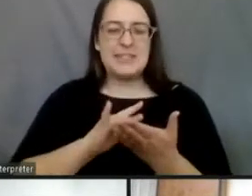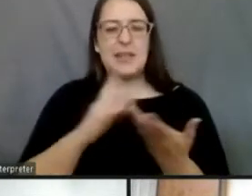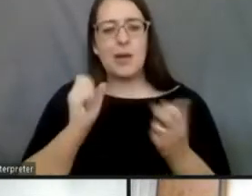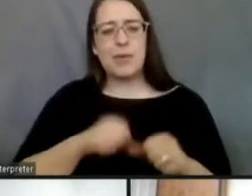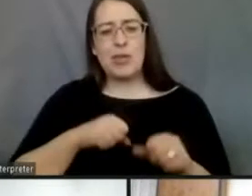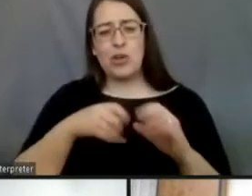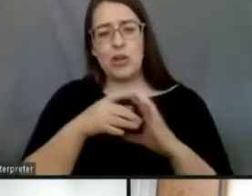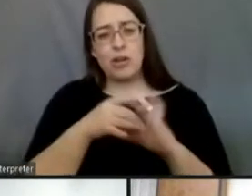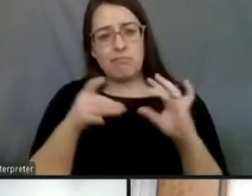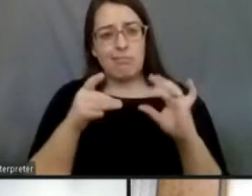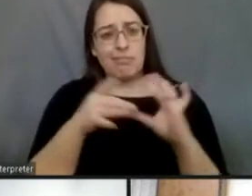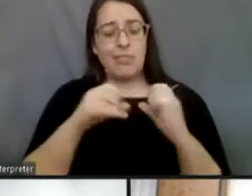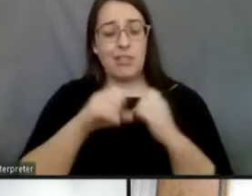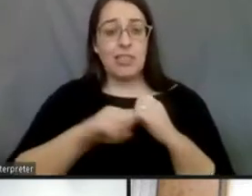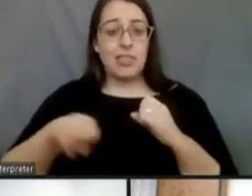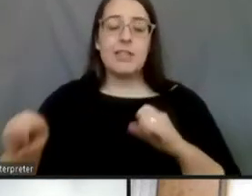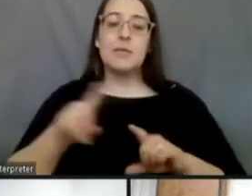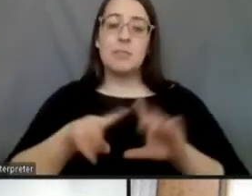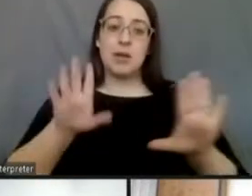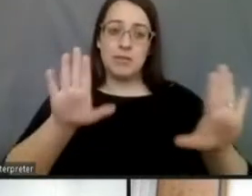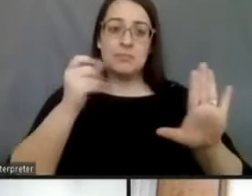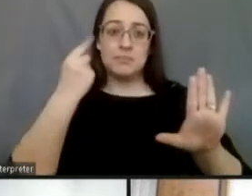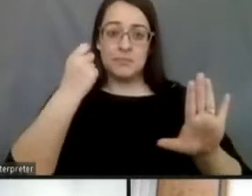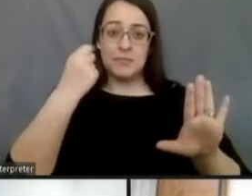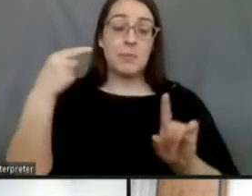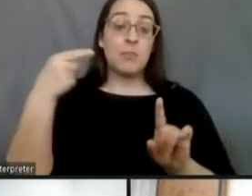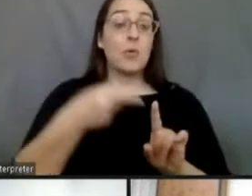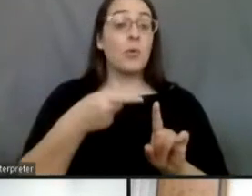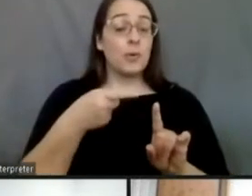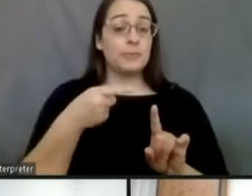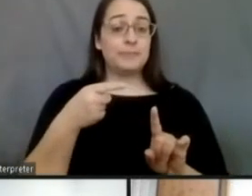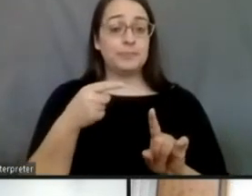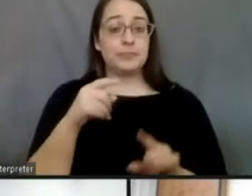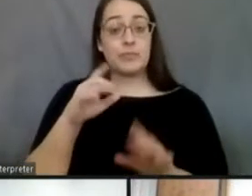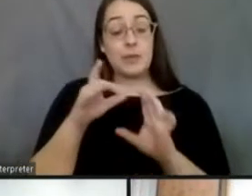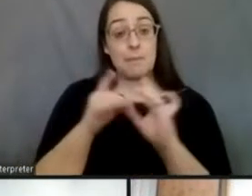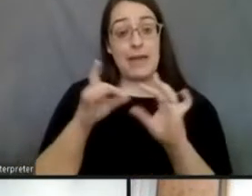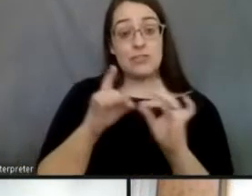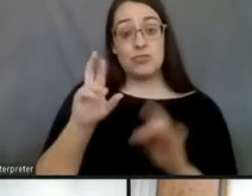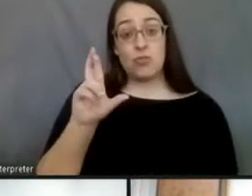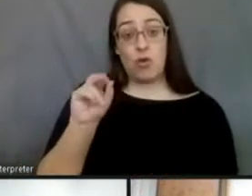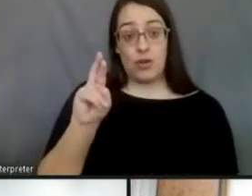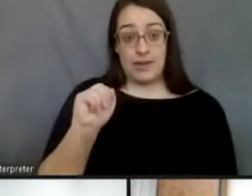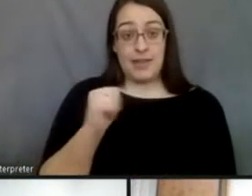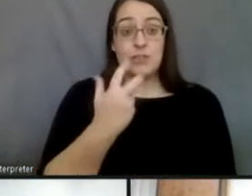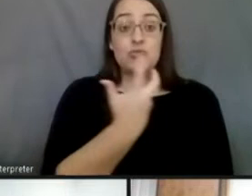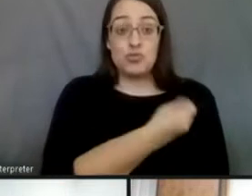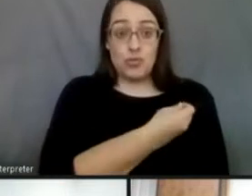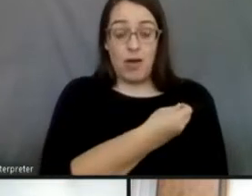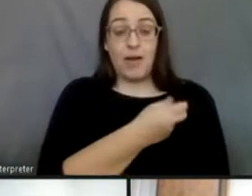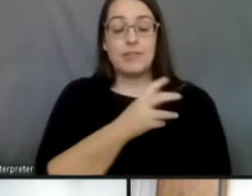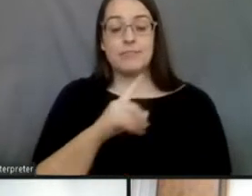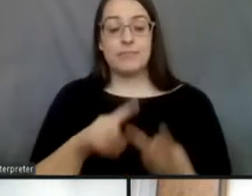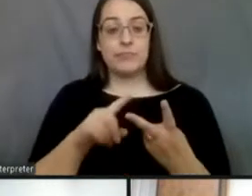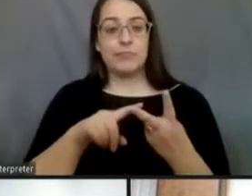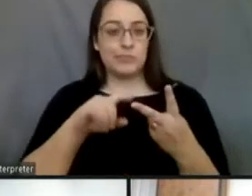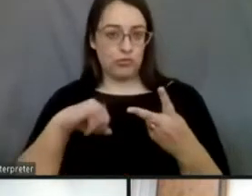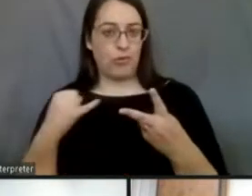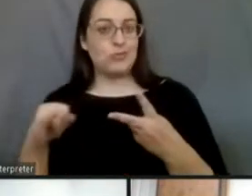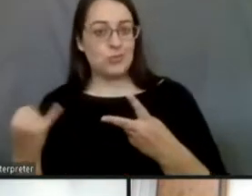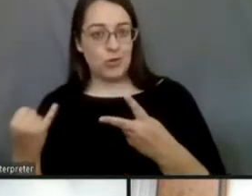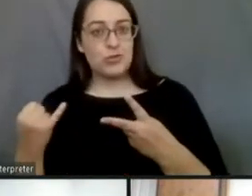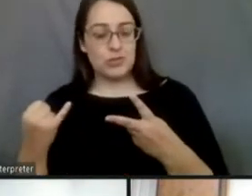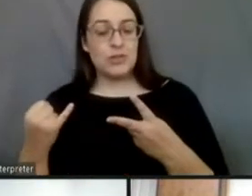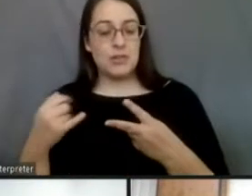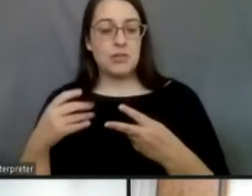now. What we do need to make sure that people are understanding is that the messenger RNA vaccines and even the Johnson & Johnson vaccine have